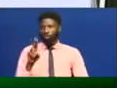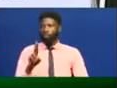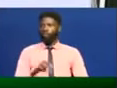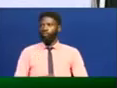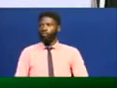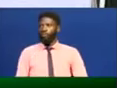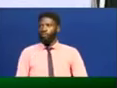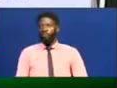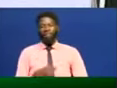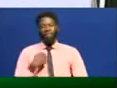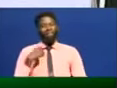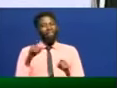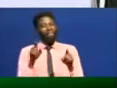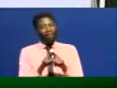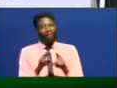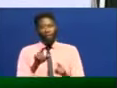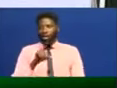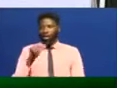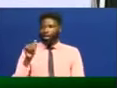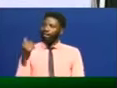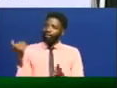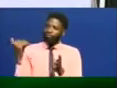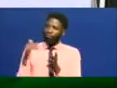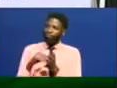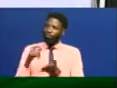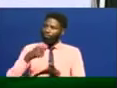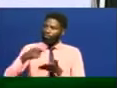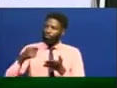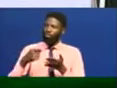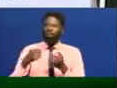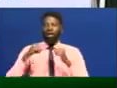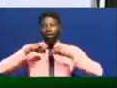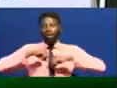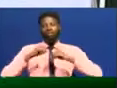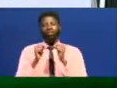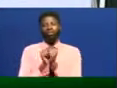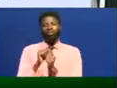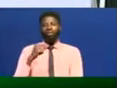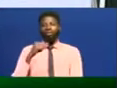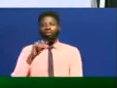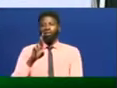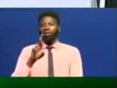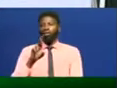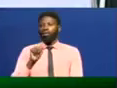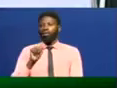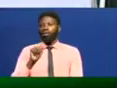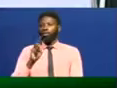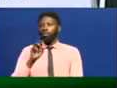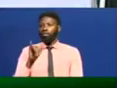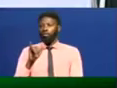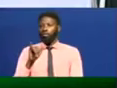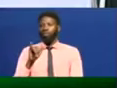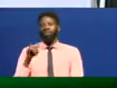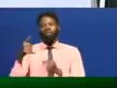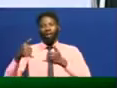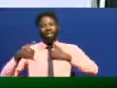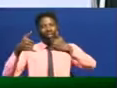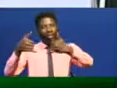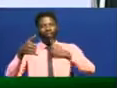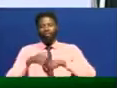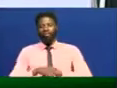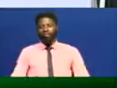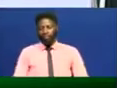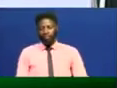I took time in LA to sign an agreement with the Grammys, the Academy of the Arts, the Grammys,